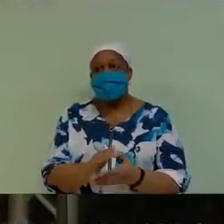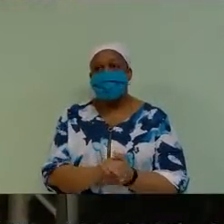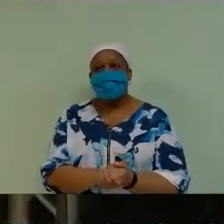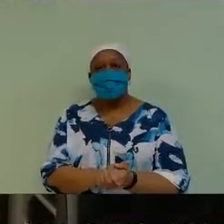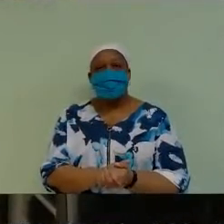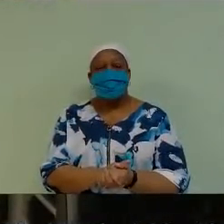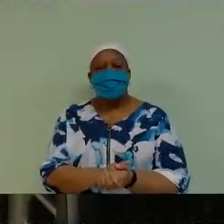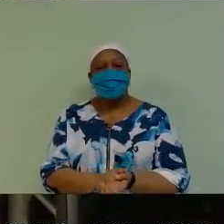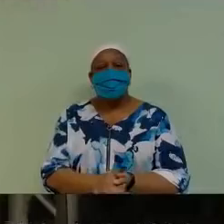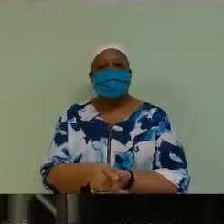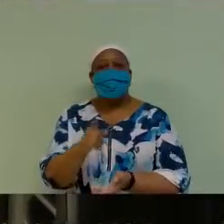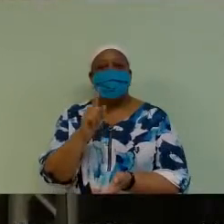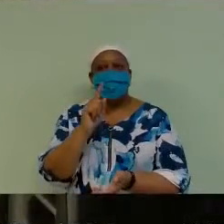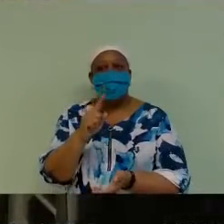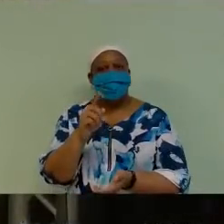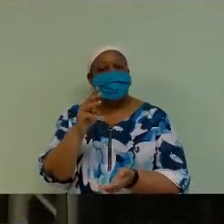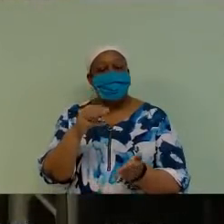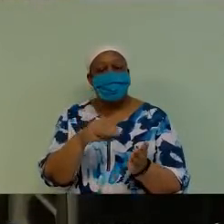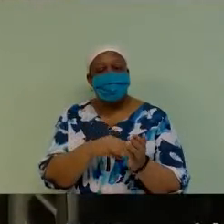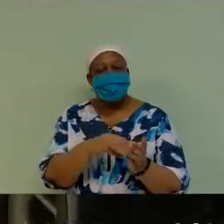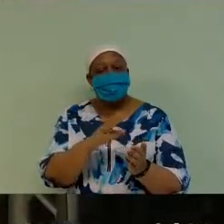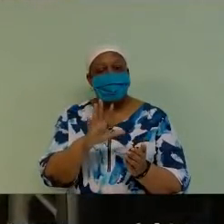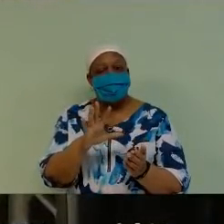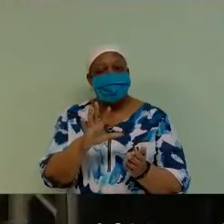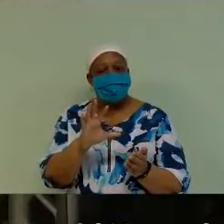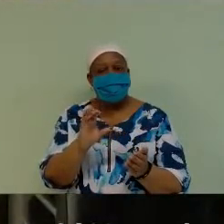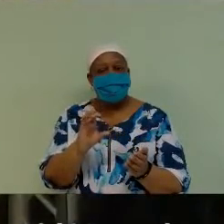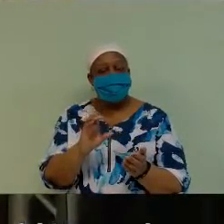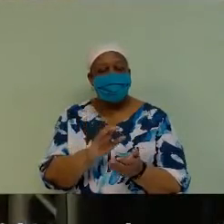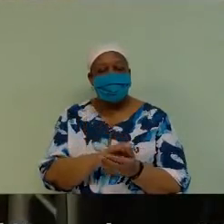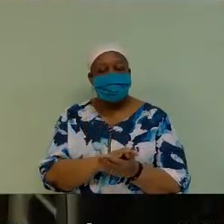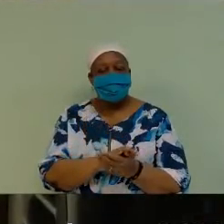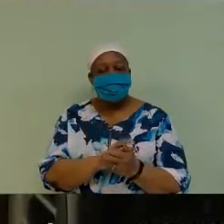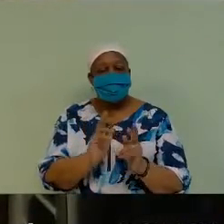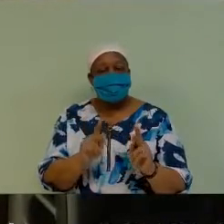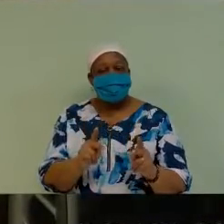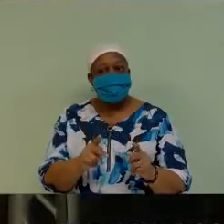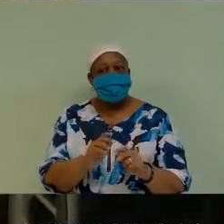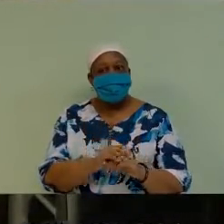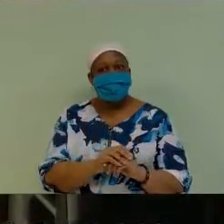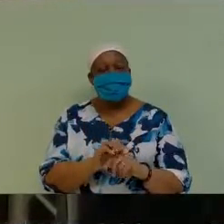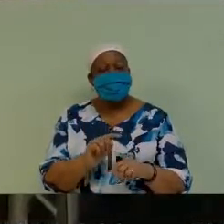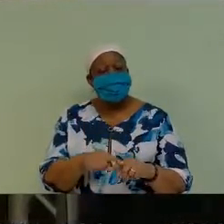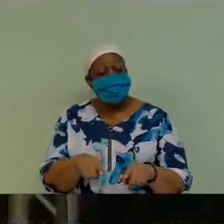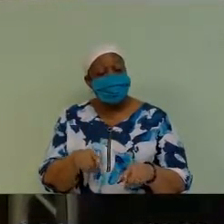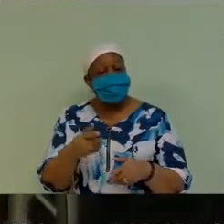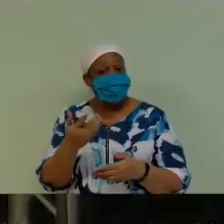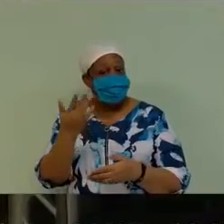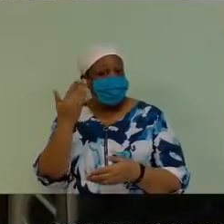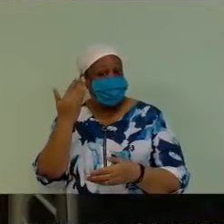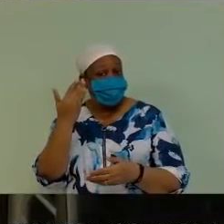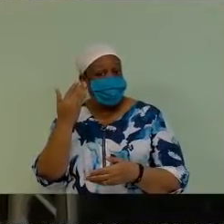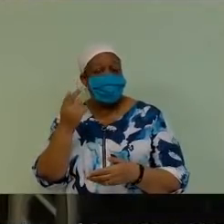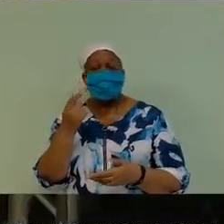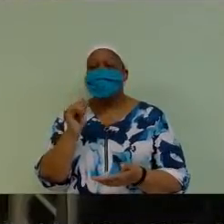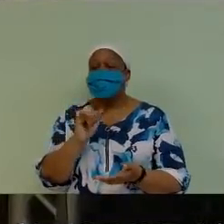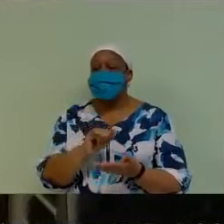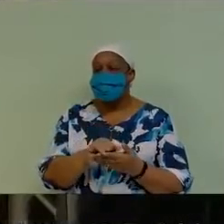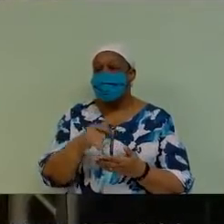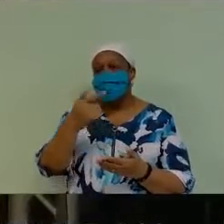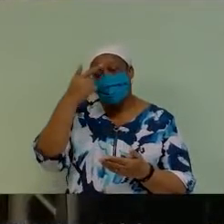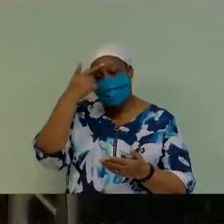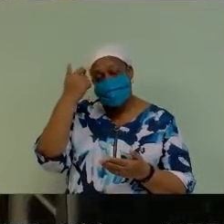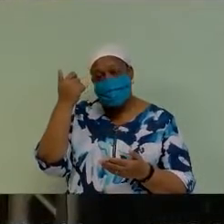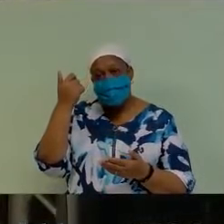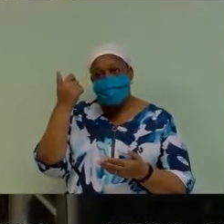1,504 cases and 22 deaths? Now, the cornerstone to their success, one, was